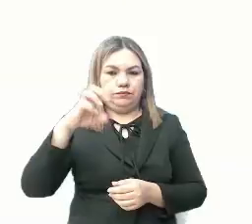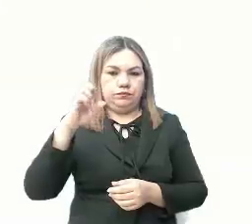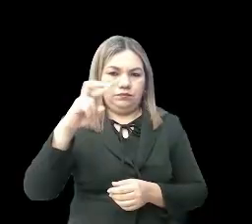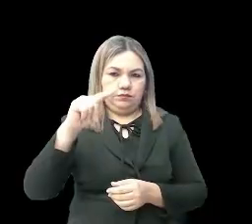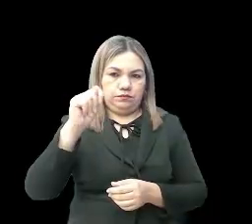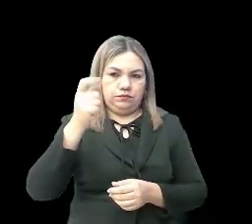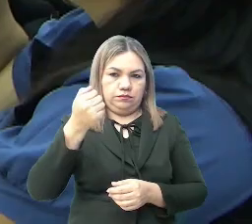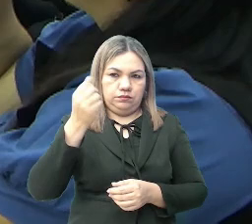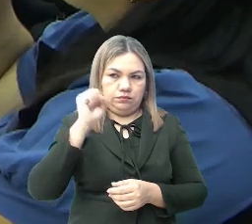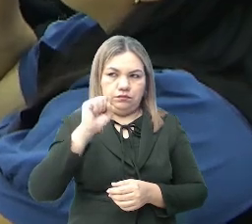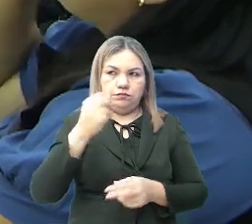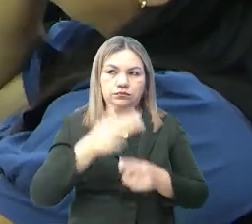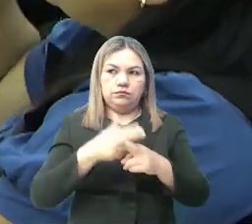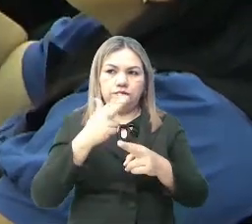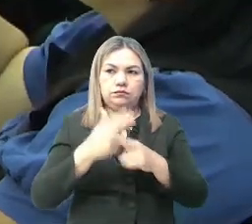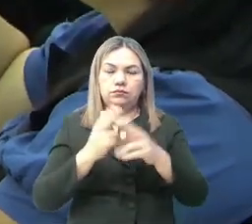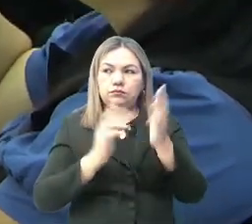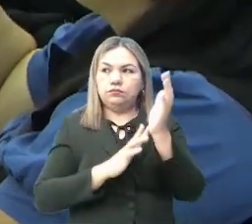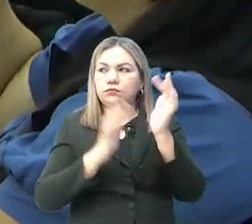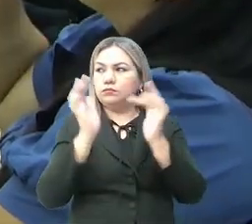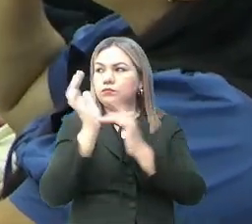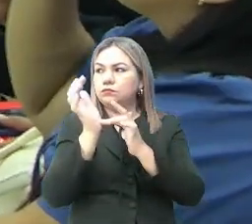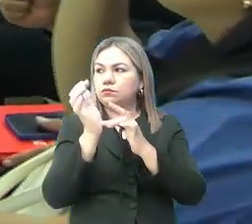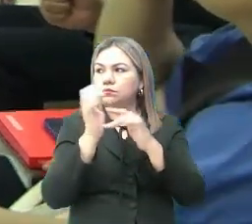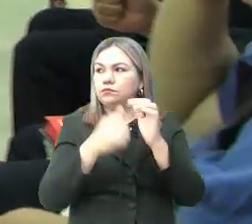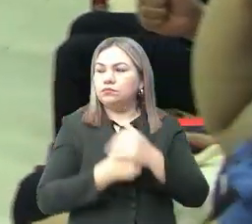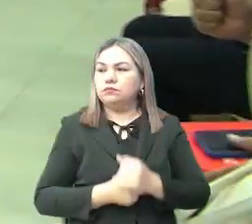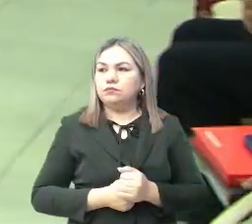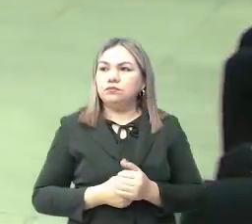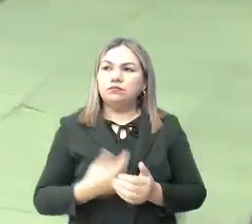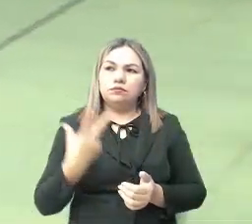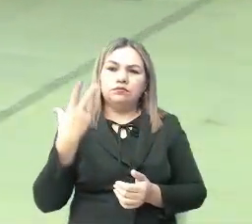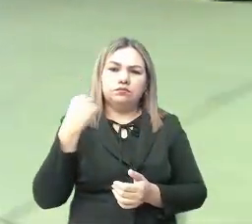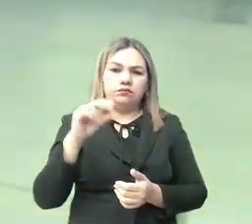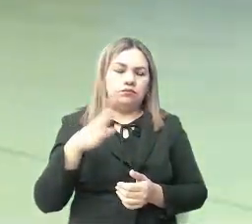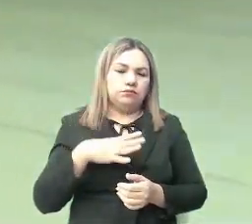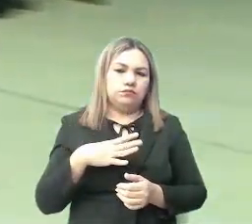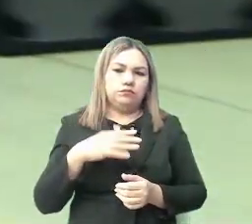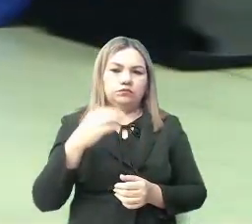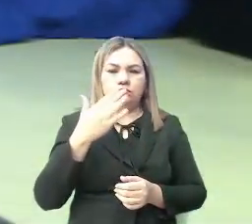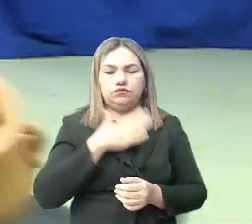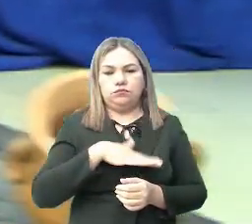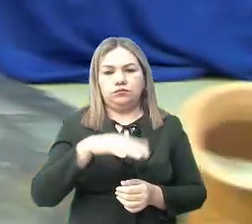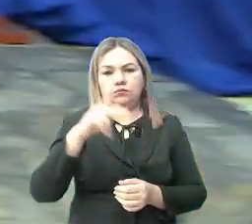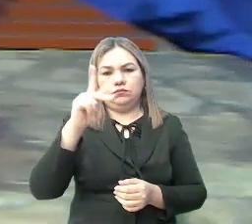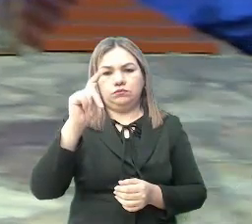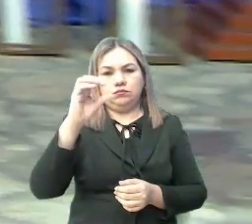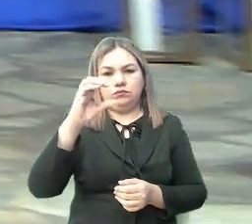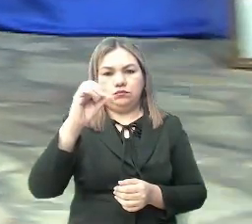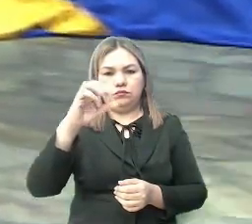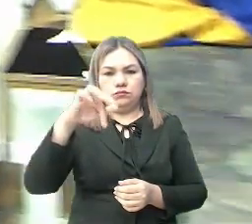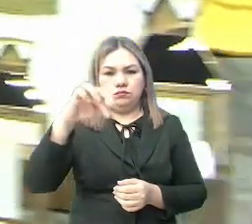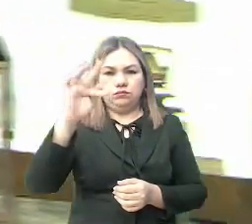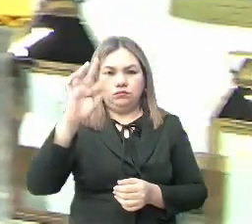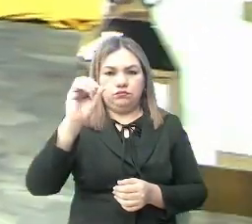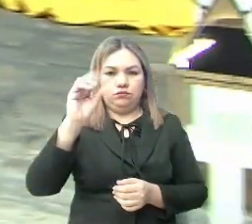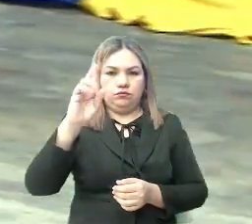myself a goal in the name of Jesus. I'm not conformed.